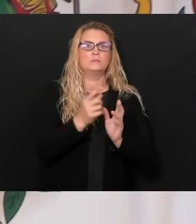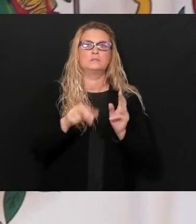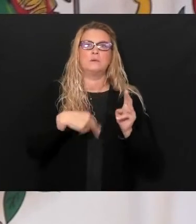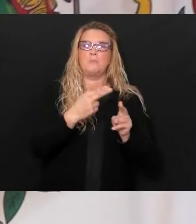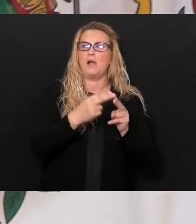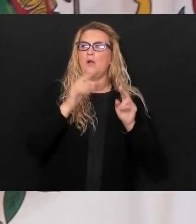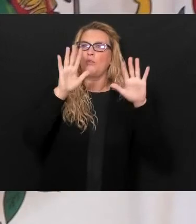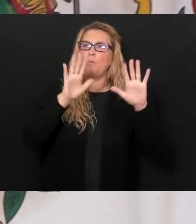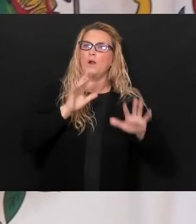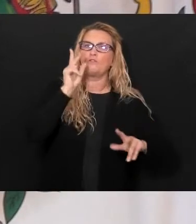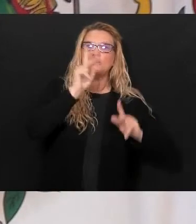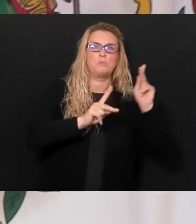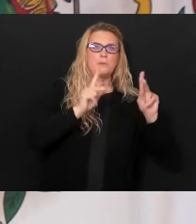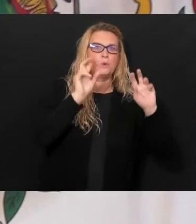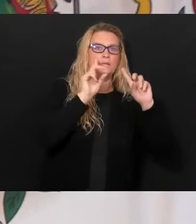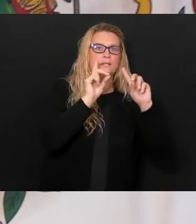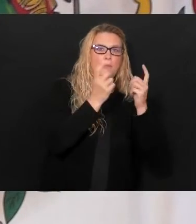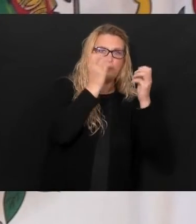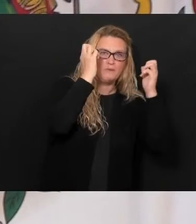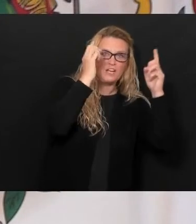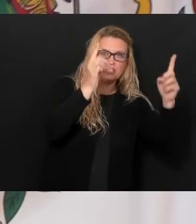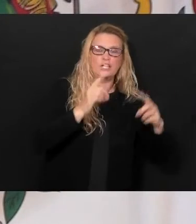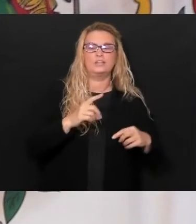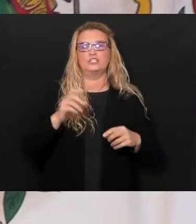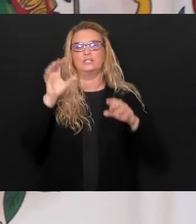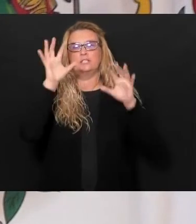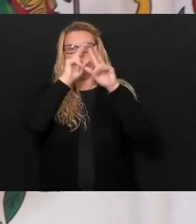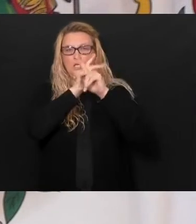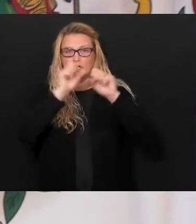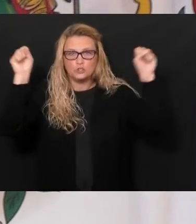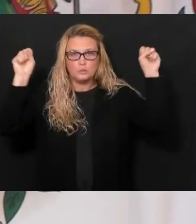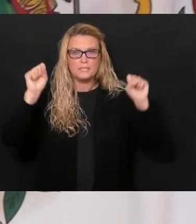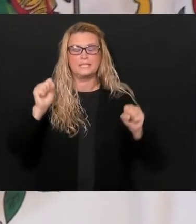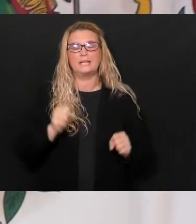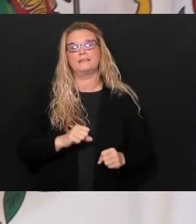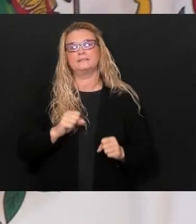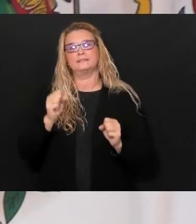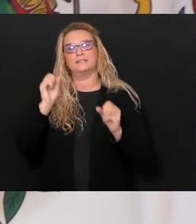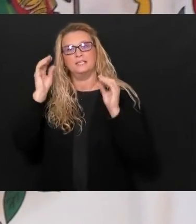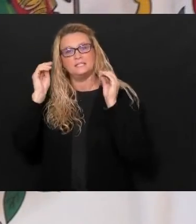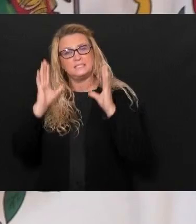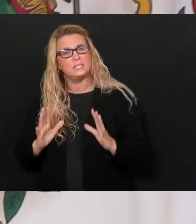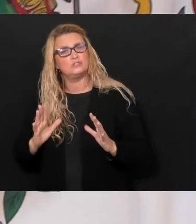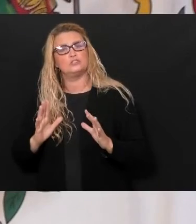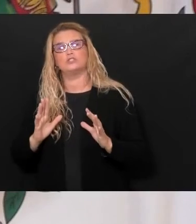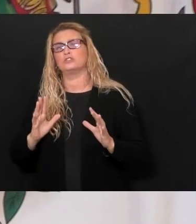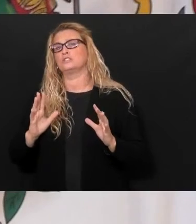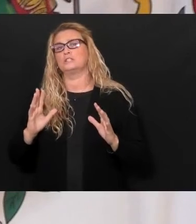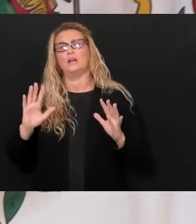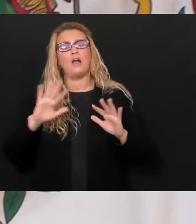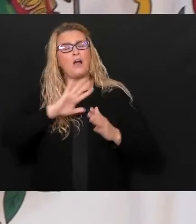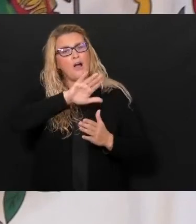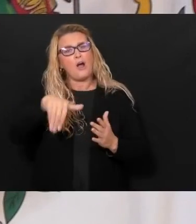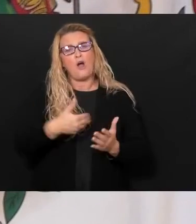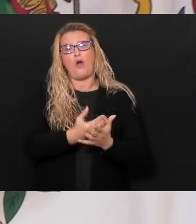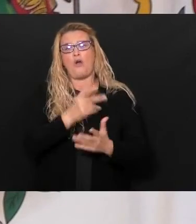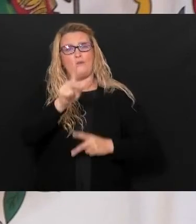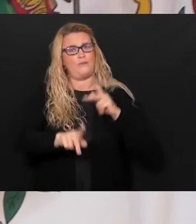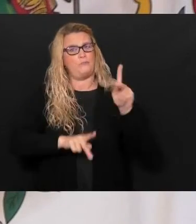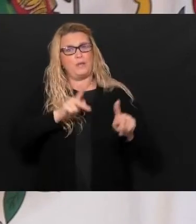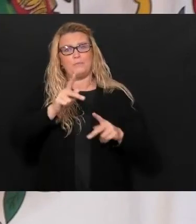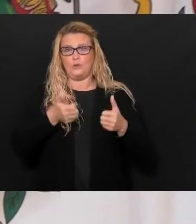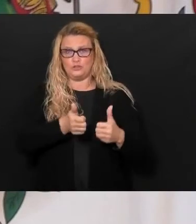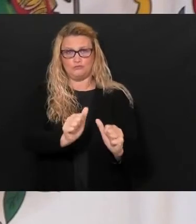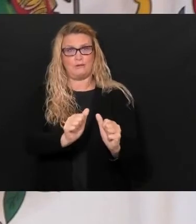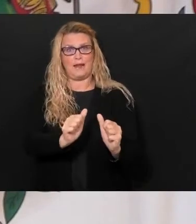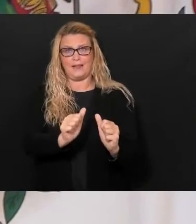our state in the Department of Ed, through our superintendents, through our teachers, and everything that everybody's trying to get our